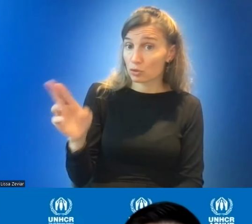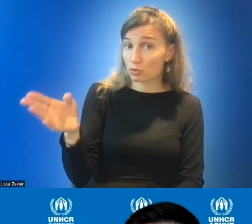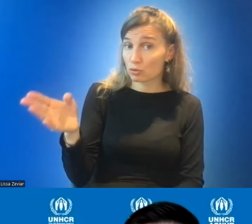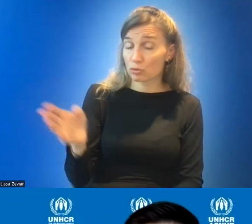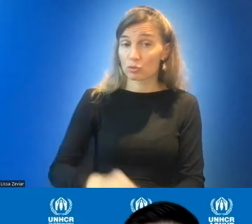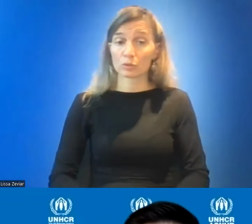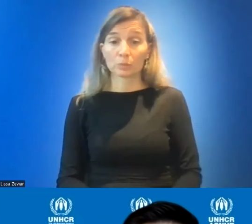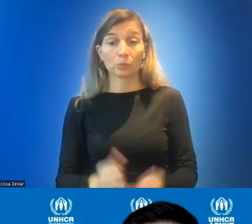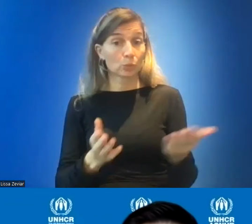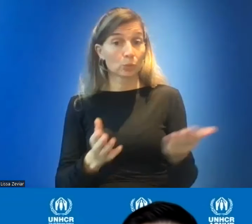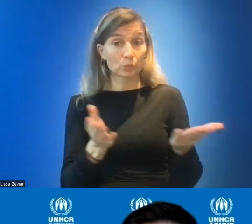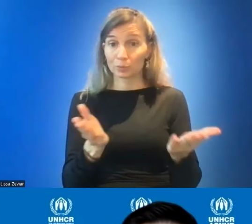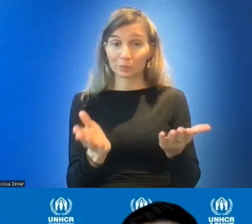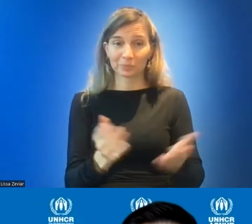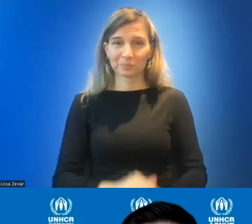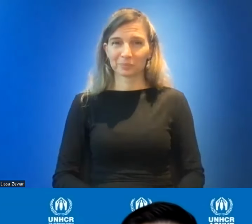Who wants to go next?